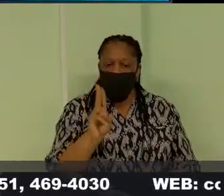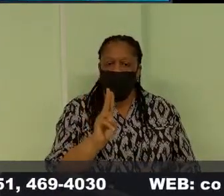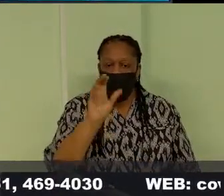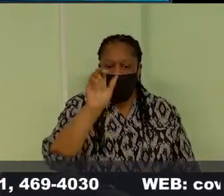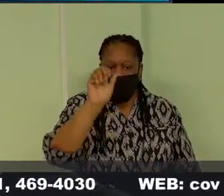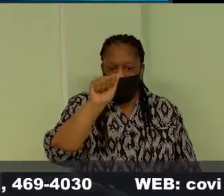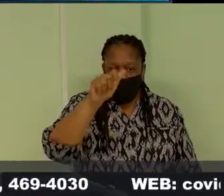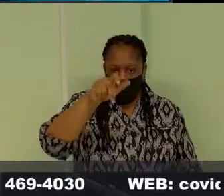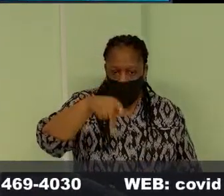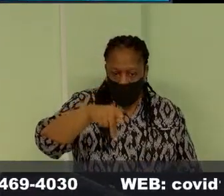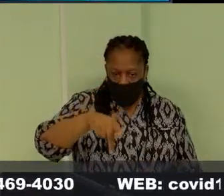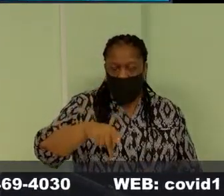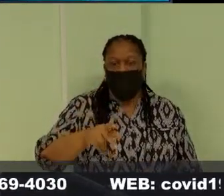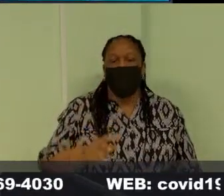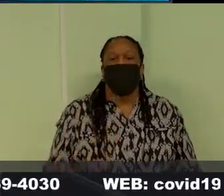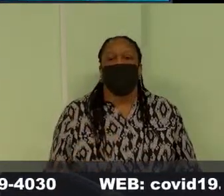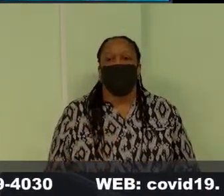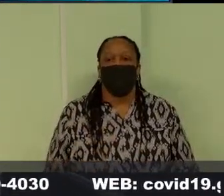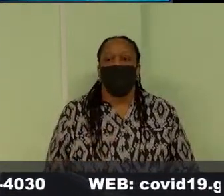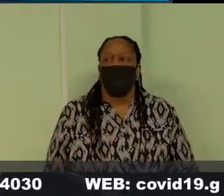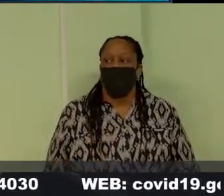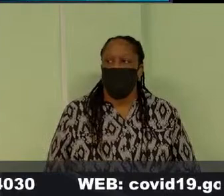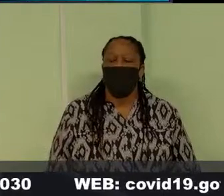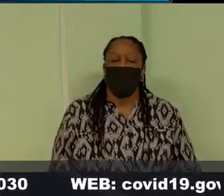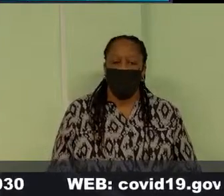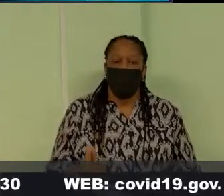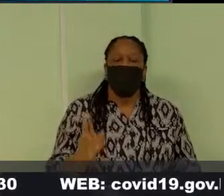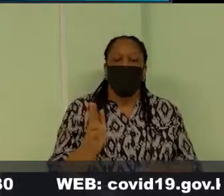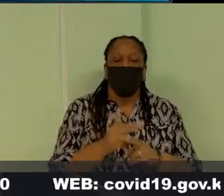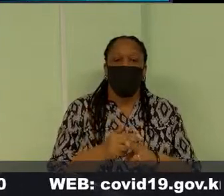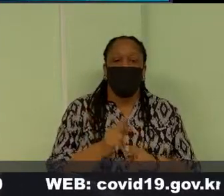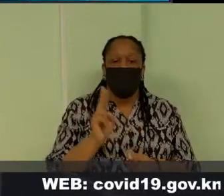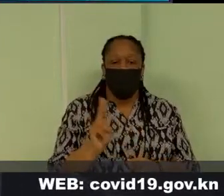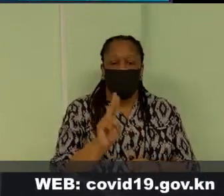Nevis COVID-19 mobile application.